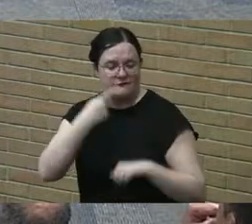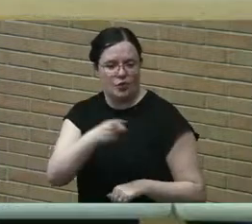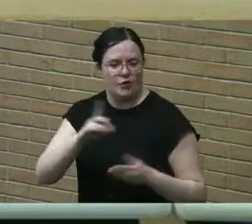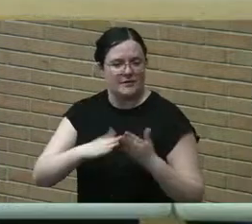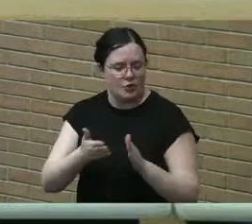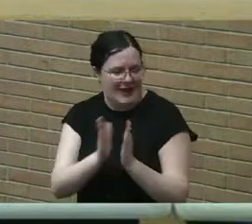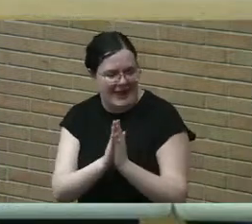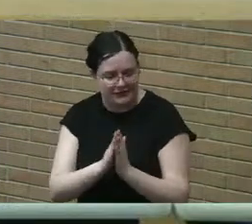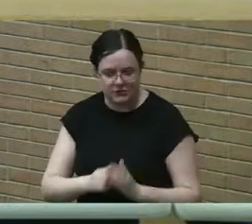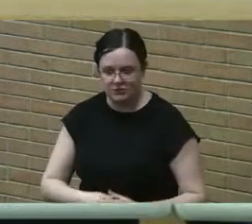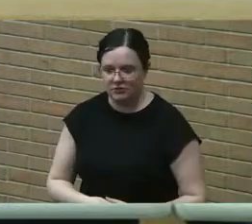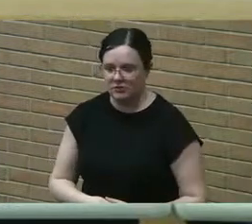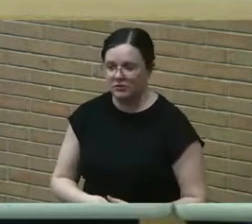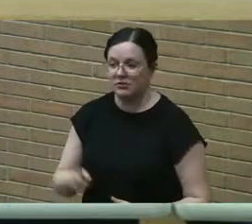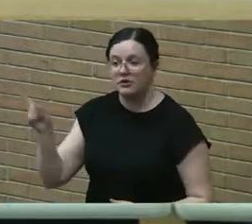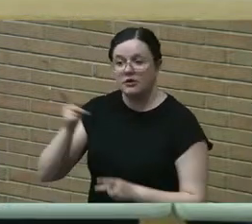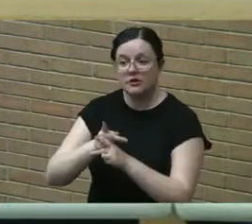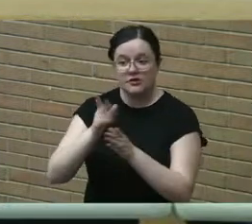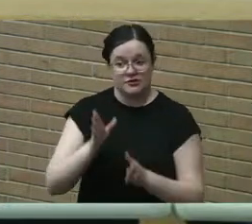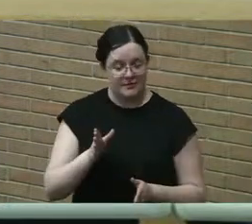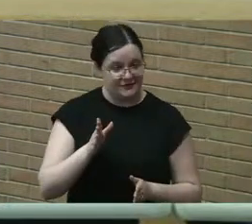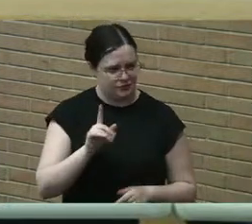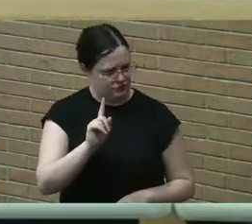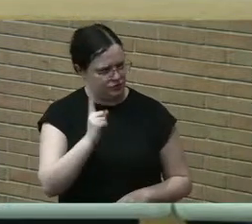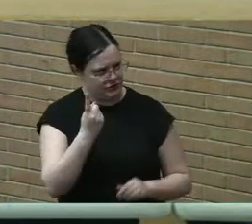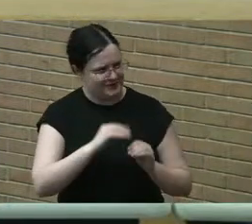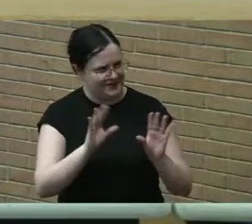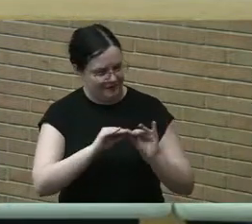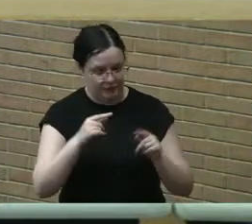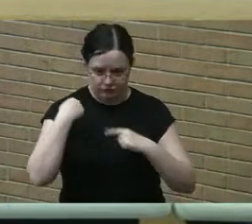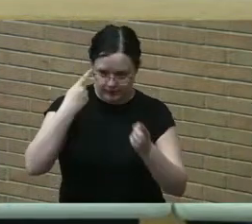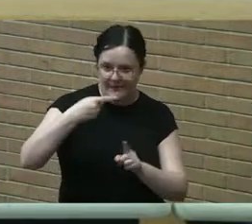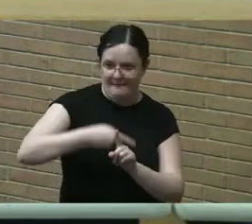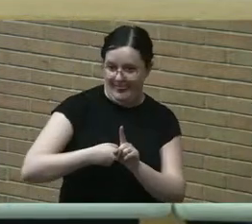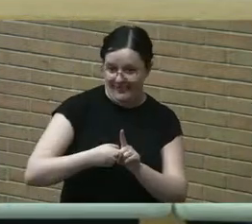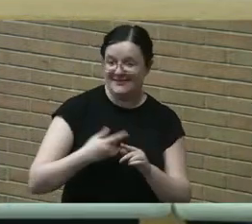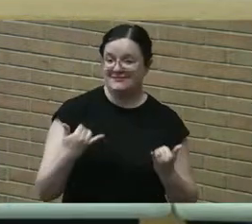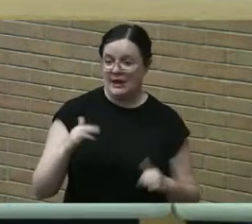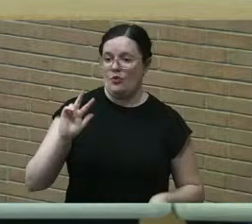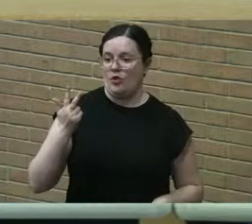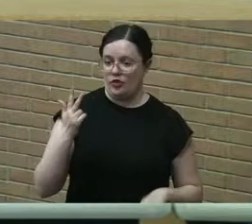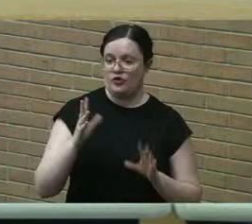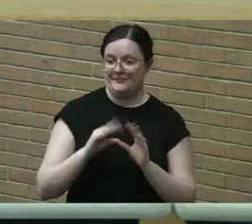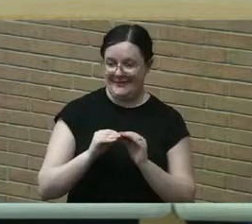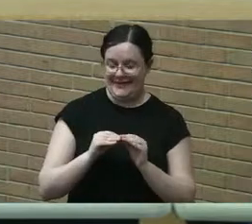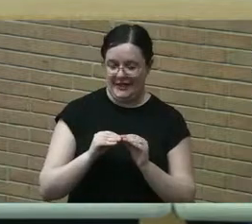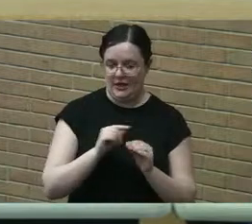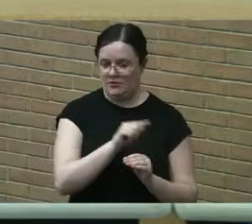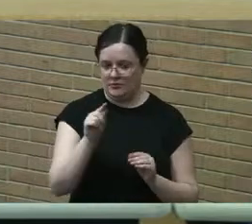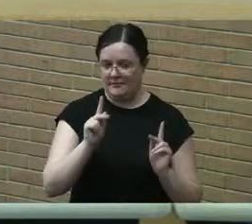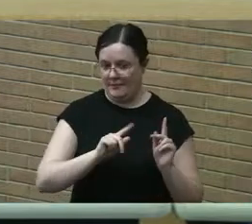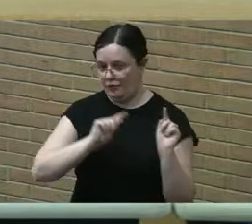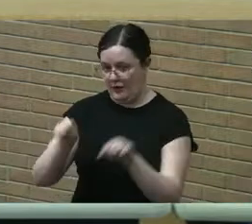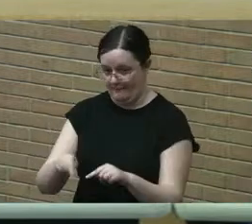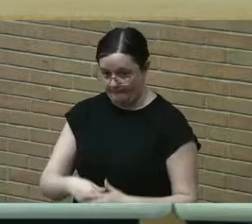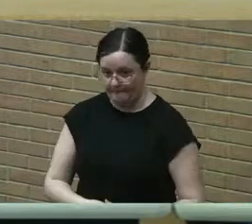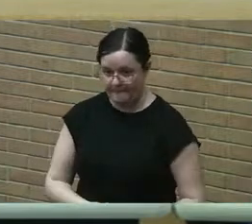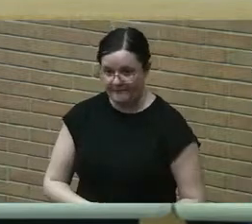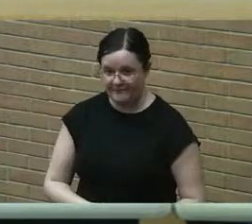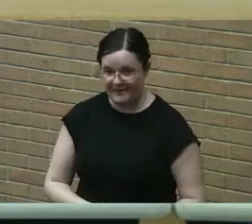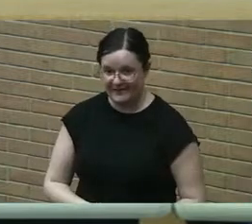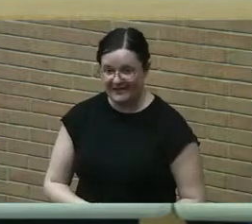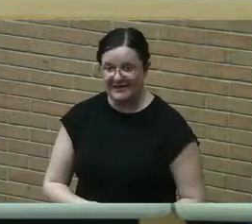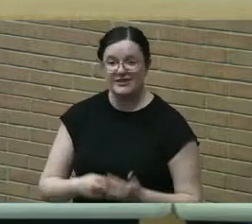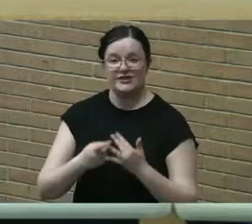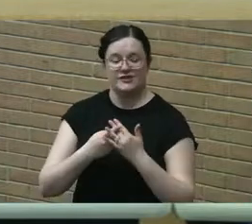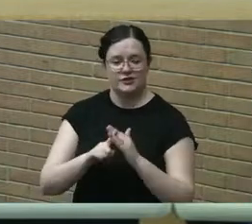clear, it's gone on for a month. This is the third meeting that we have heard from people. It started in the immediate